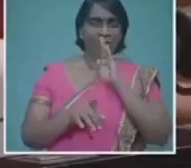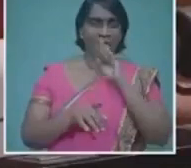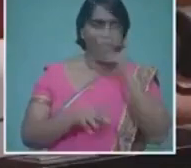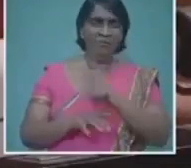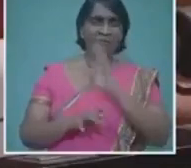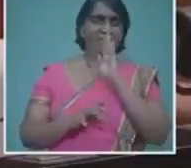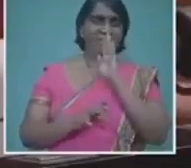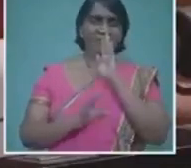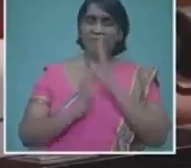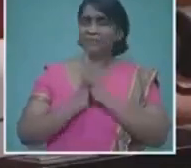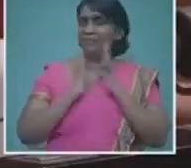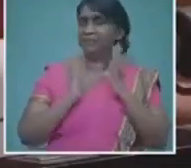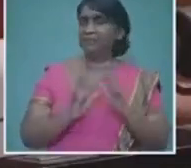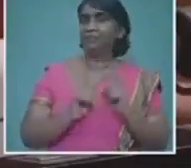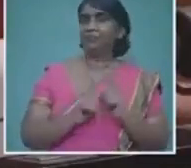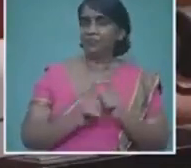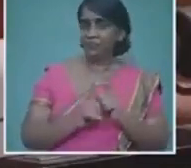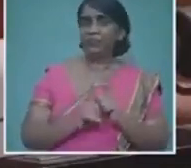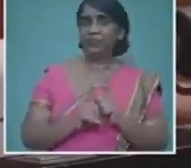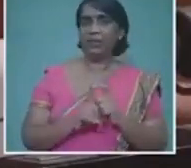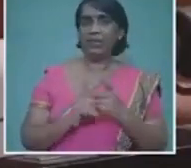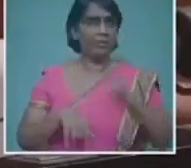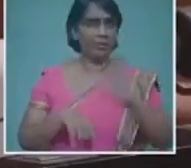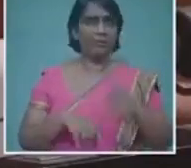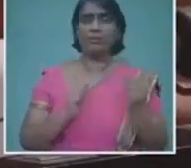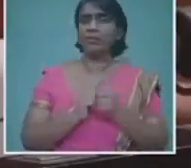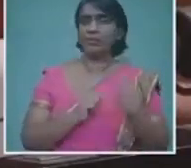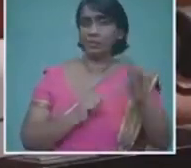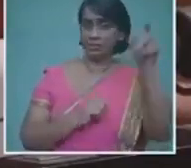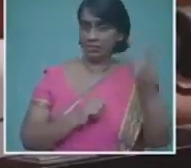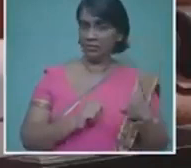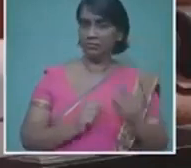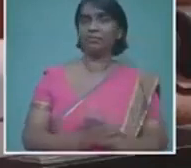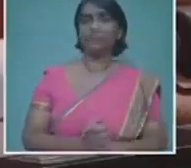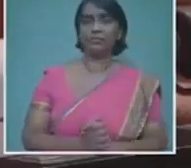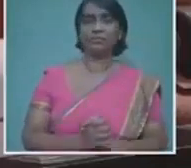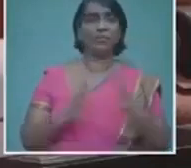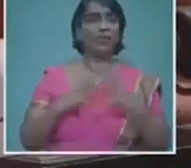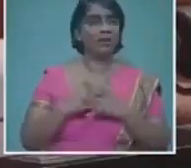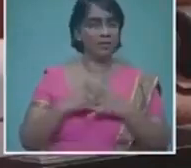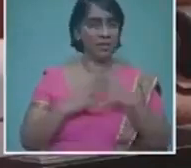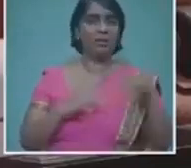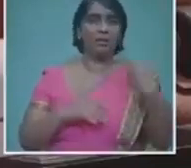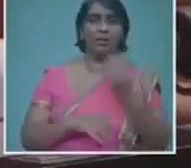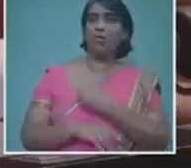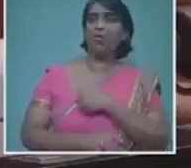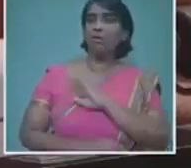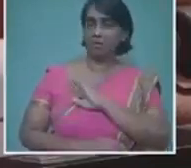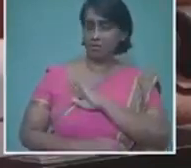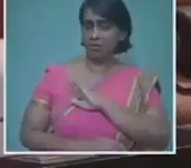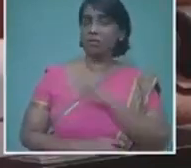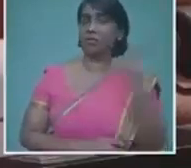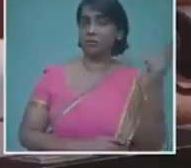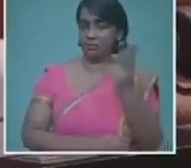this. The fact that Wasantha Mudalige and Siridharma Thera, as conveners of the